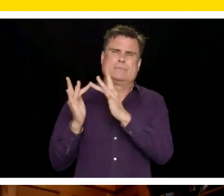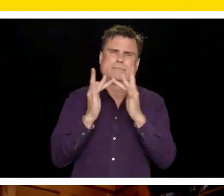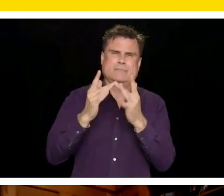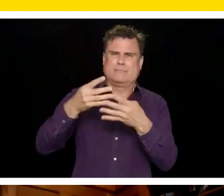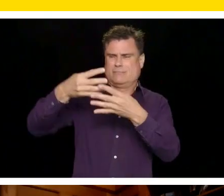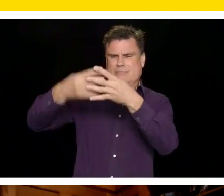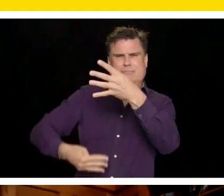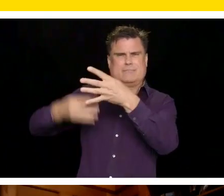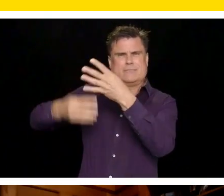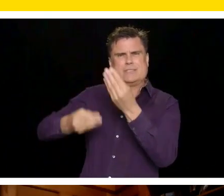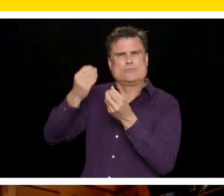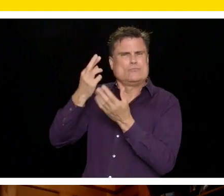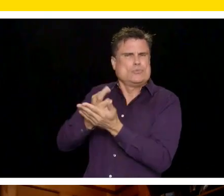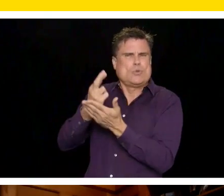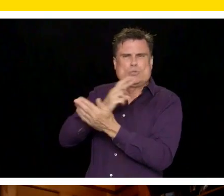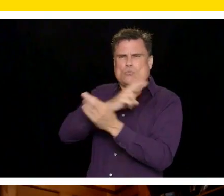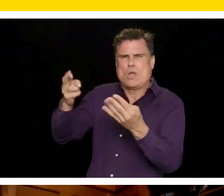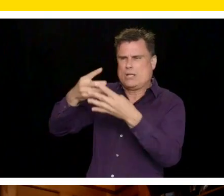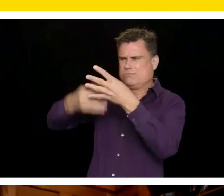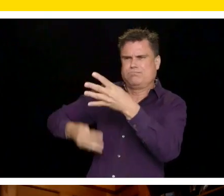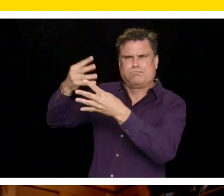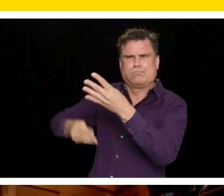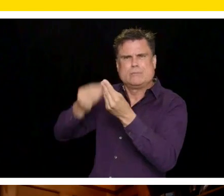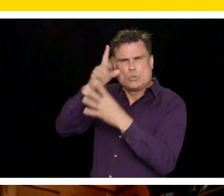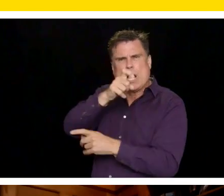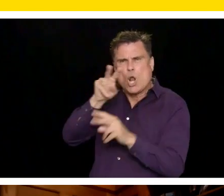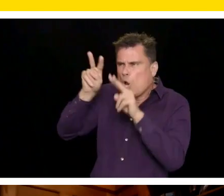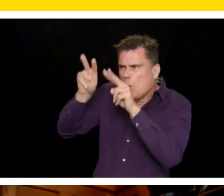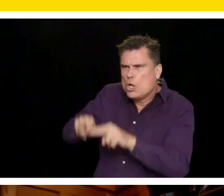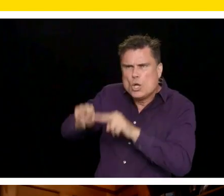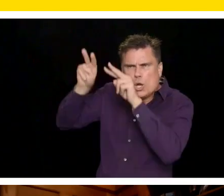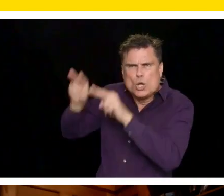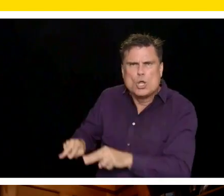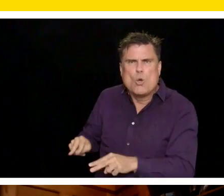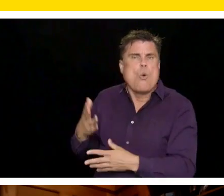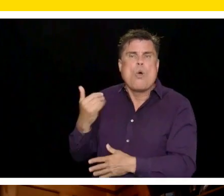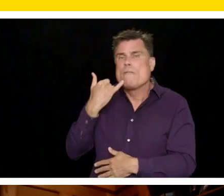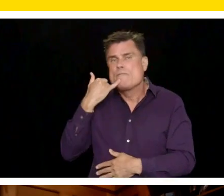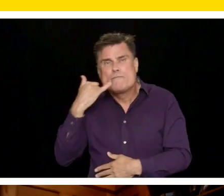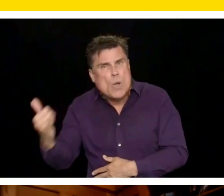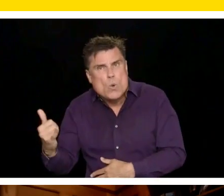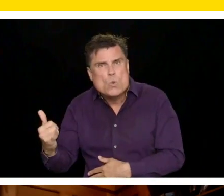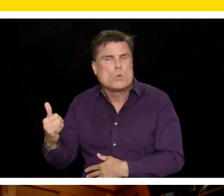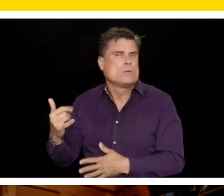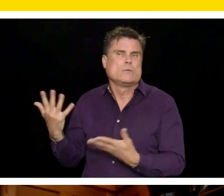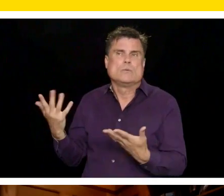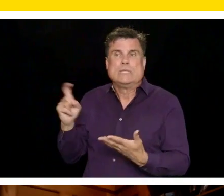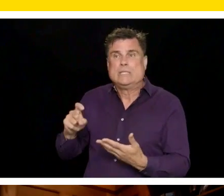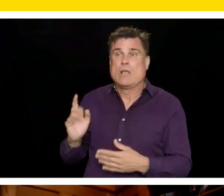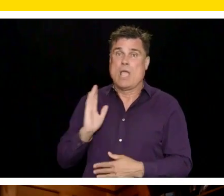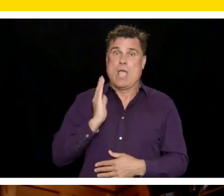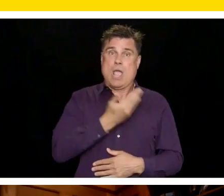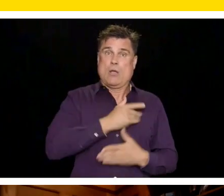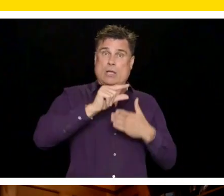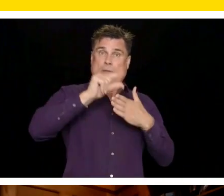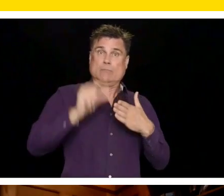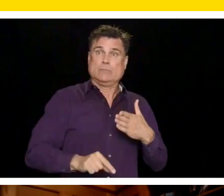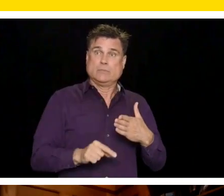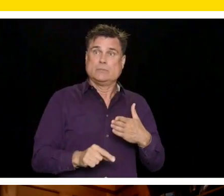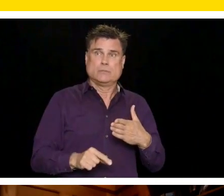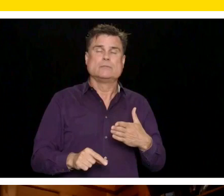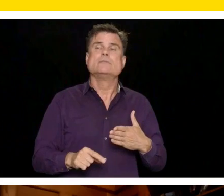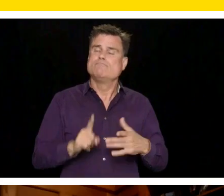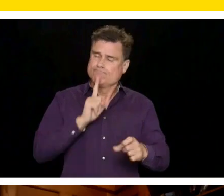government will continue to connect with you, and we remain committed to do everything possible to support British